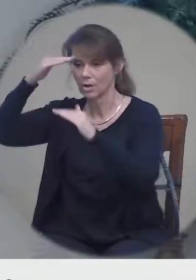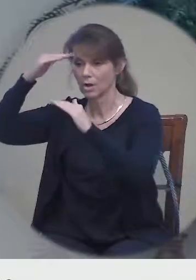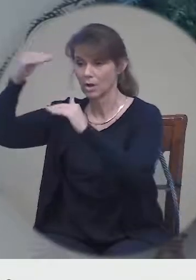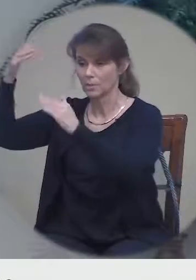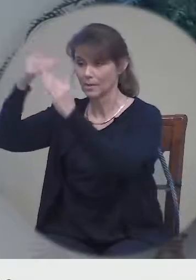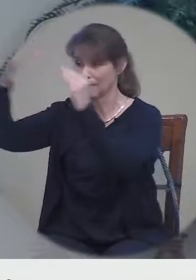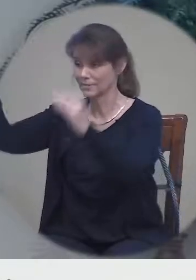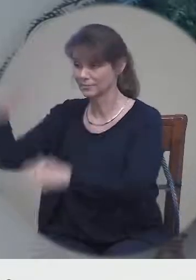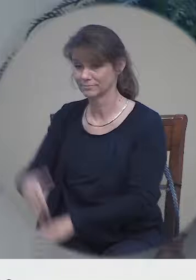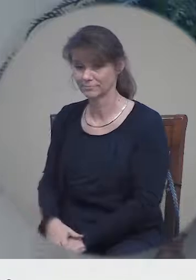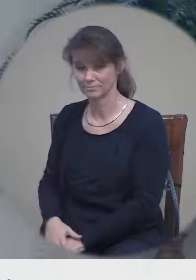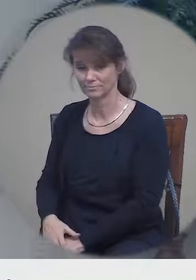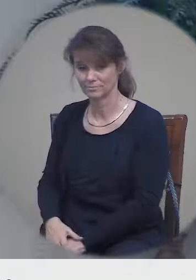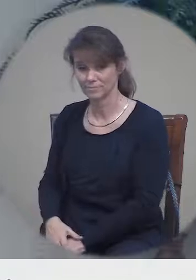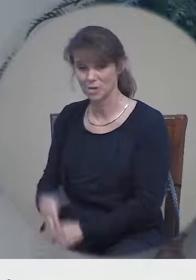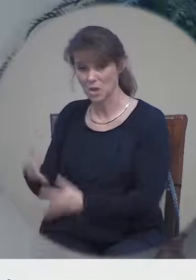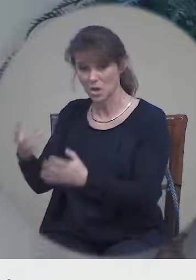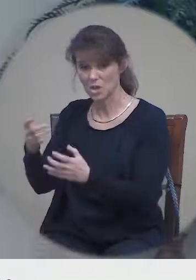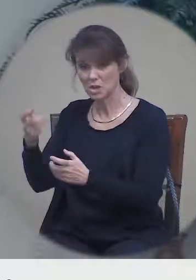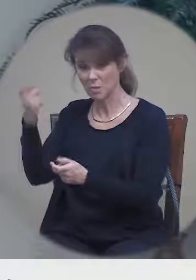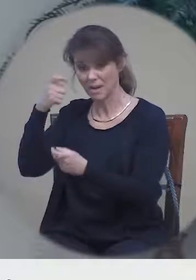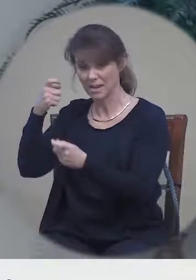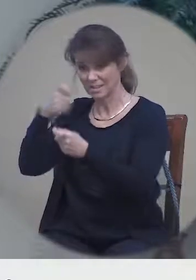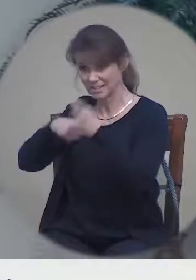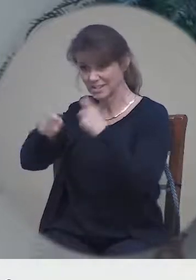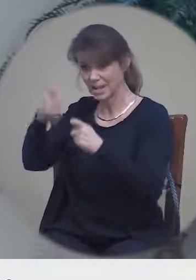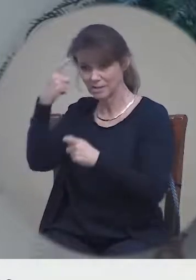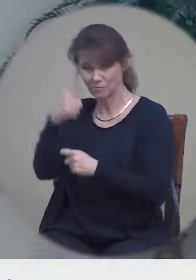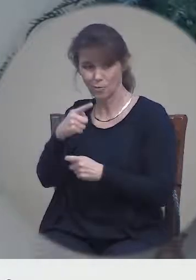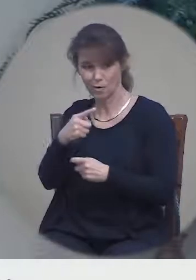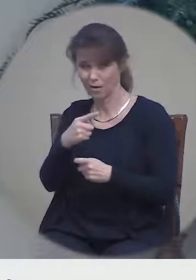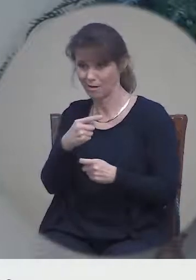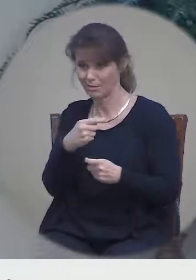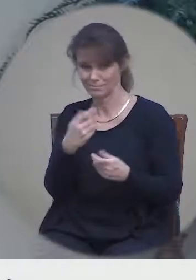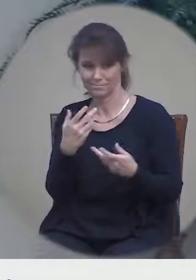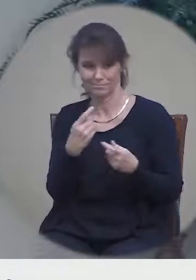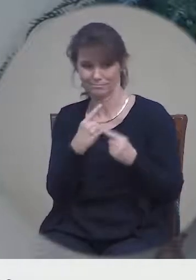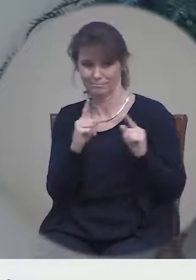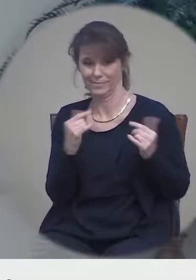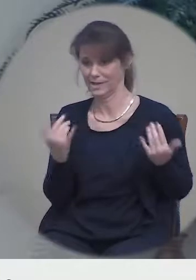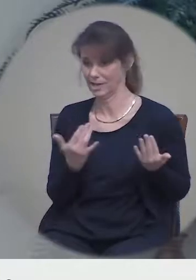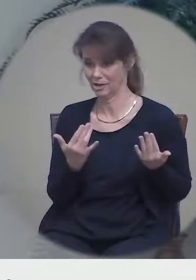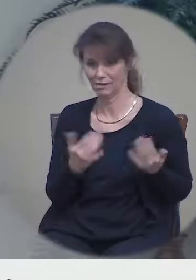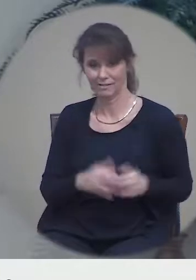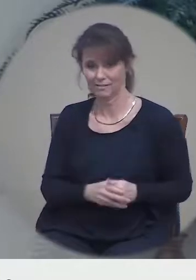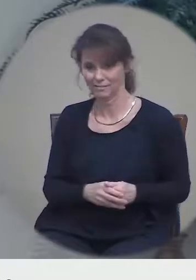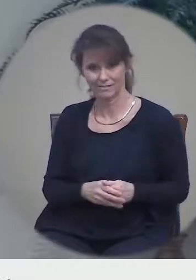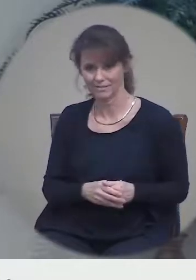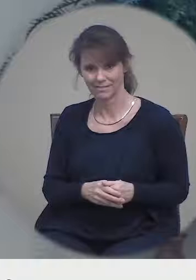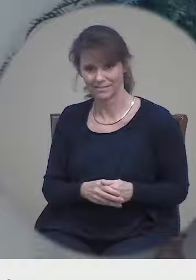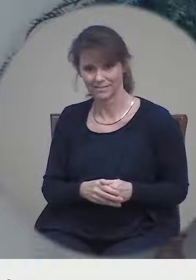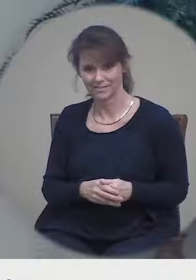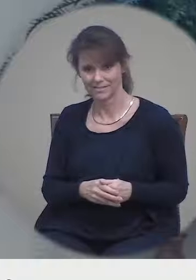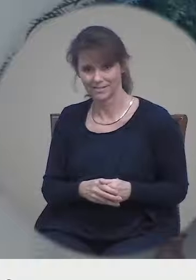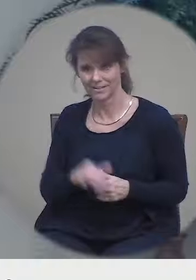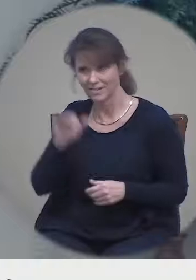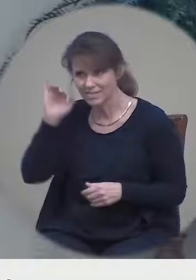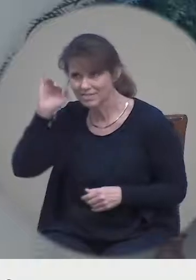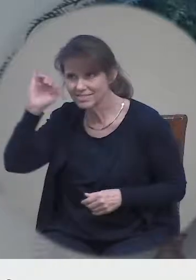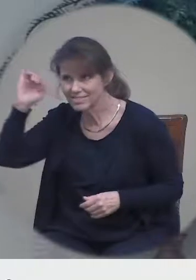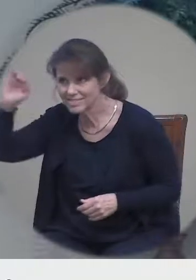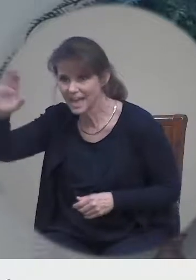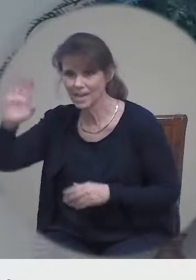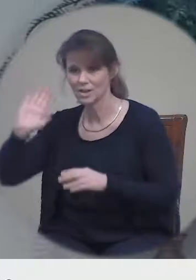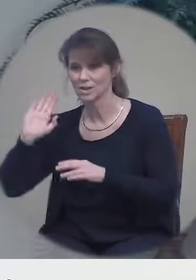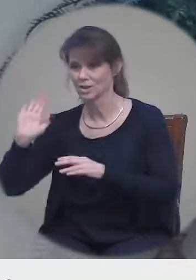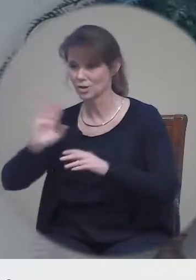You want to give that away for a pot of red stew? You go ahead and do that. Me? I'm going to heaven. Don't know about you,